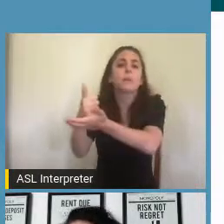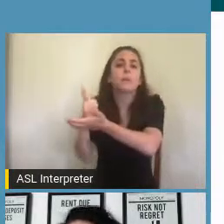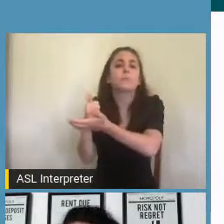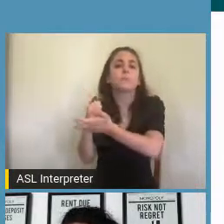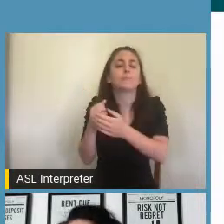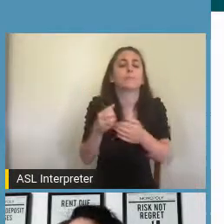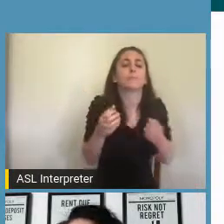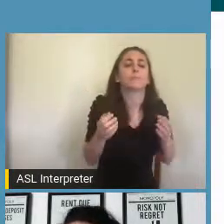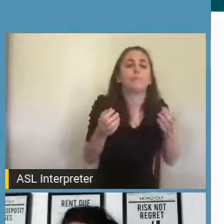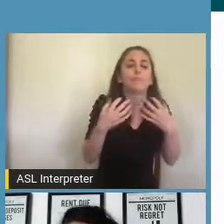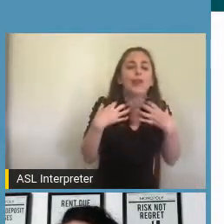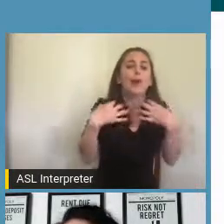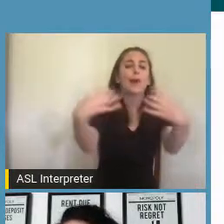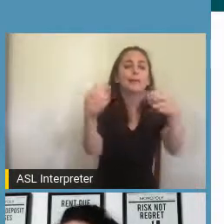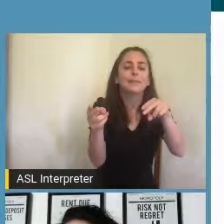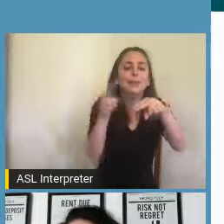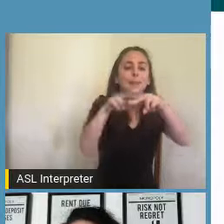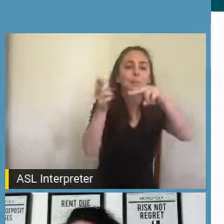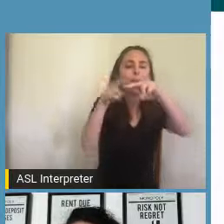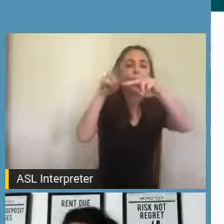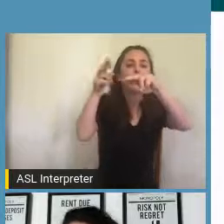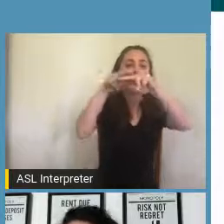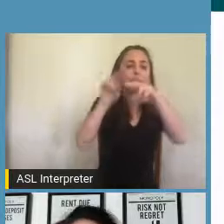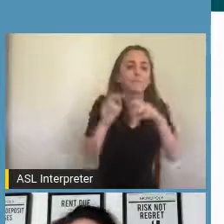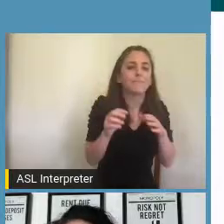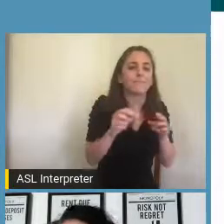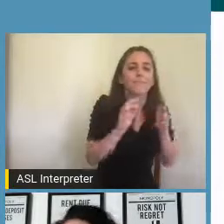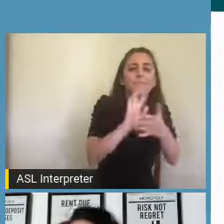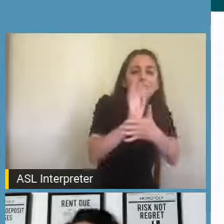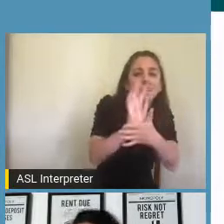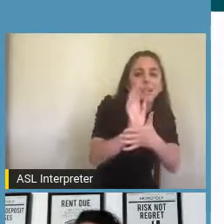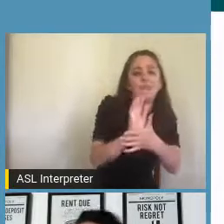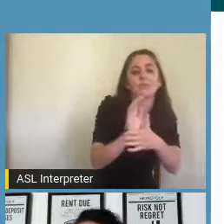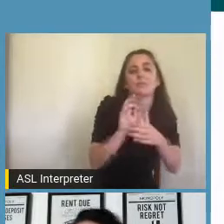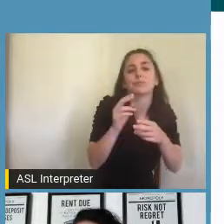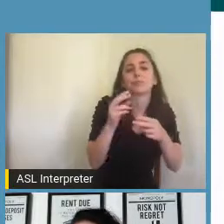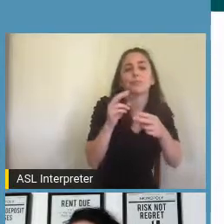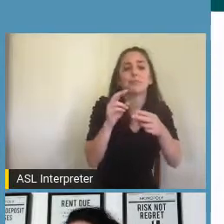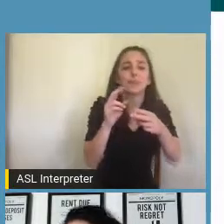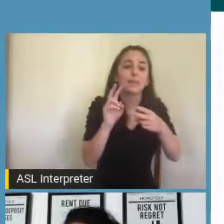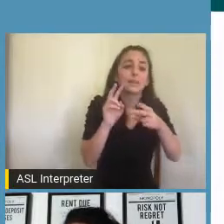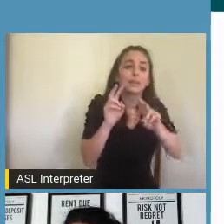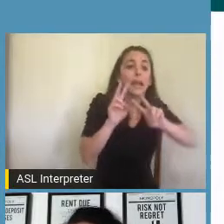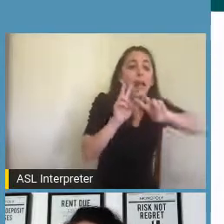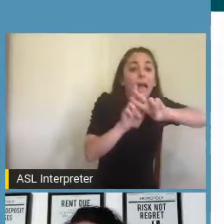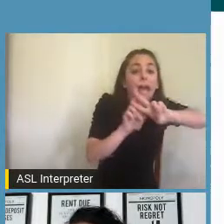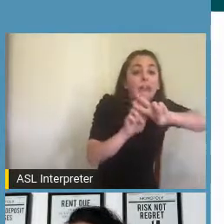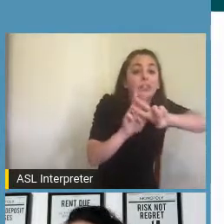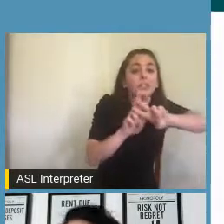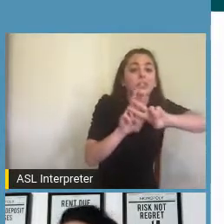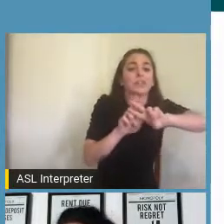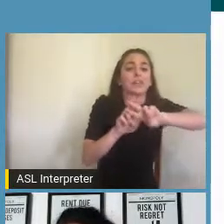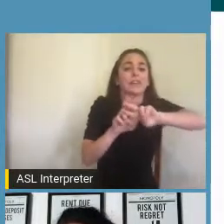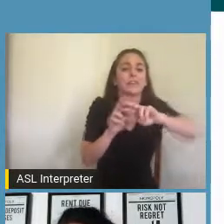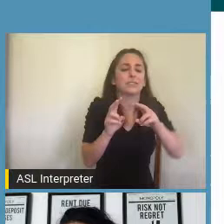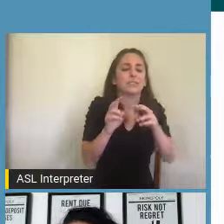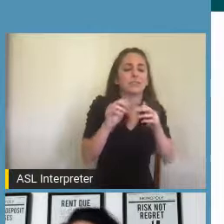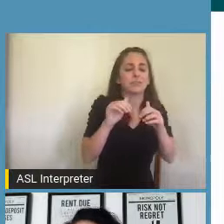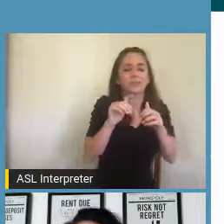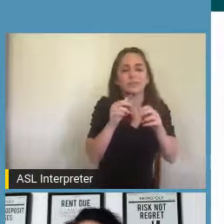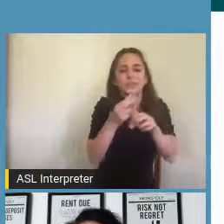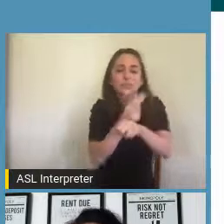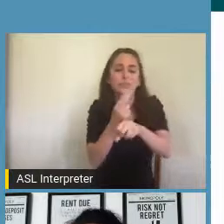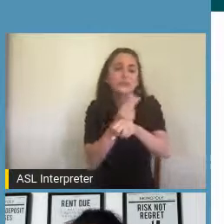some very helpful guides and videos around how to use hashtags on YouTube, YouTube SEO, quickest way to